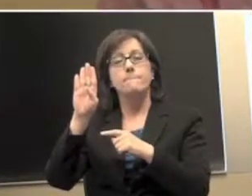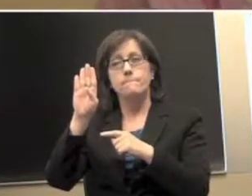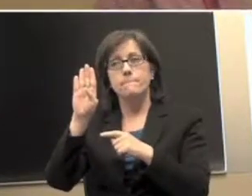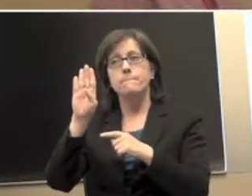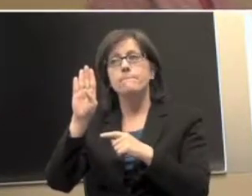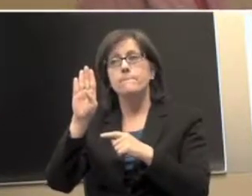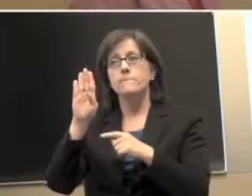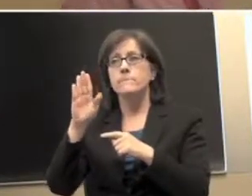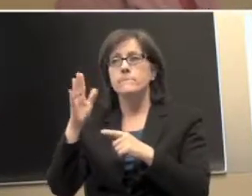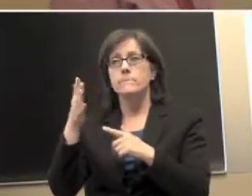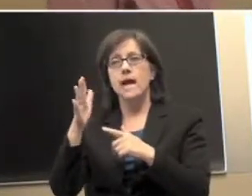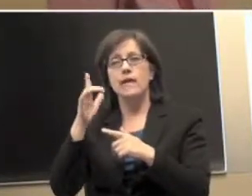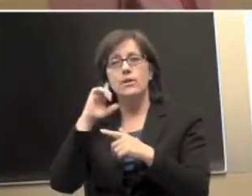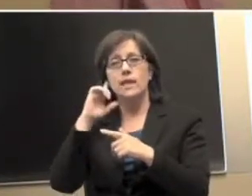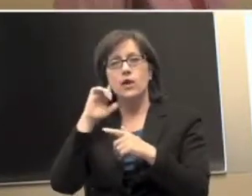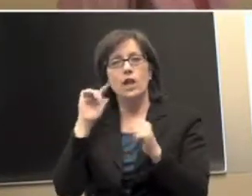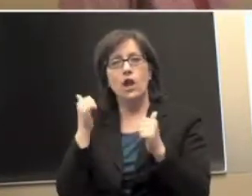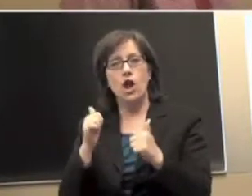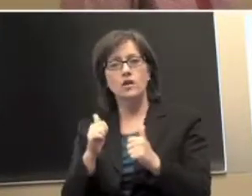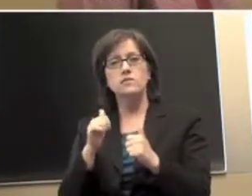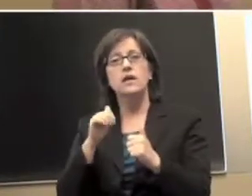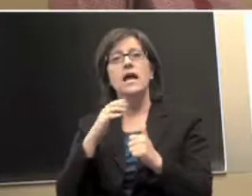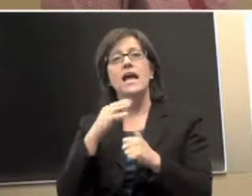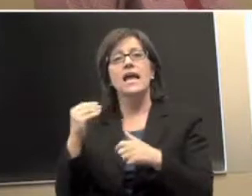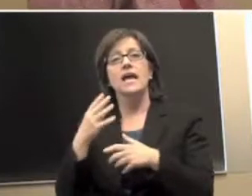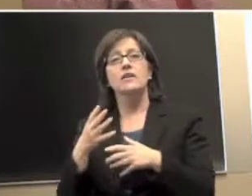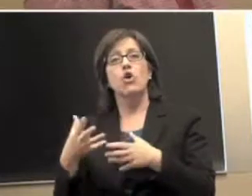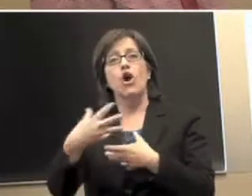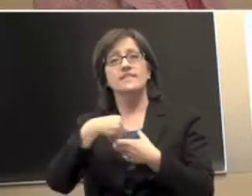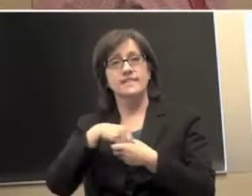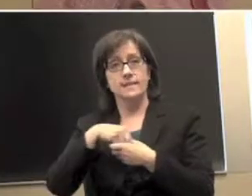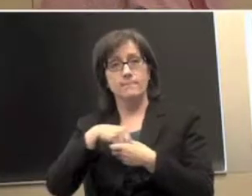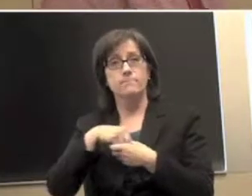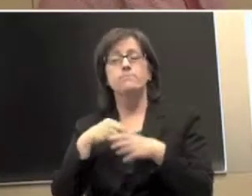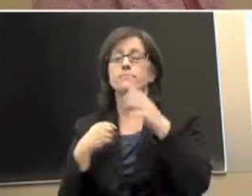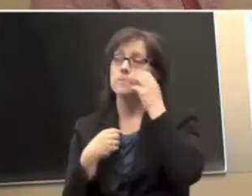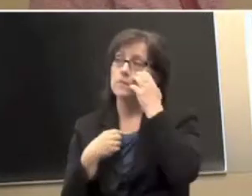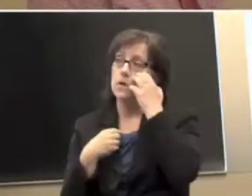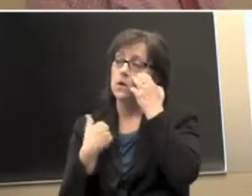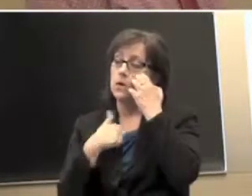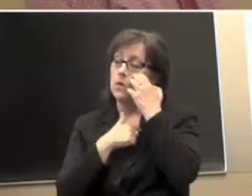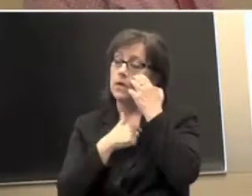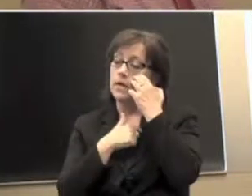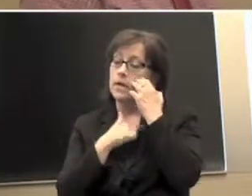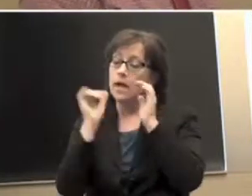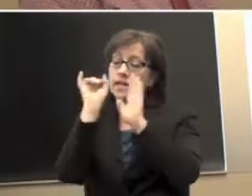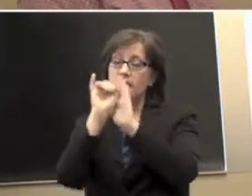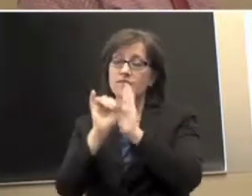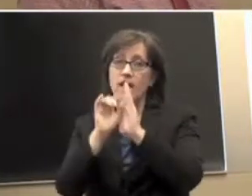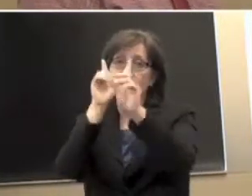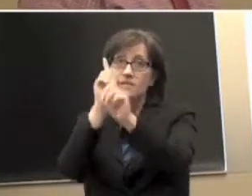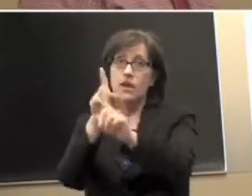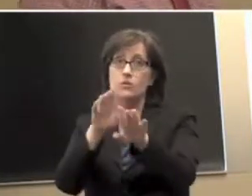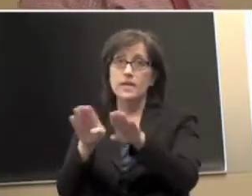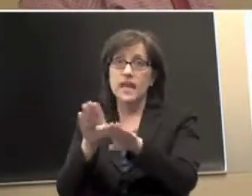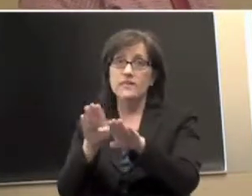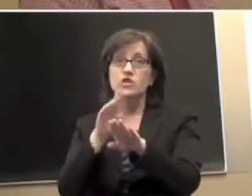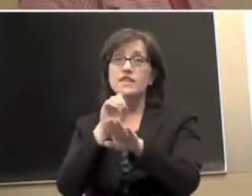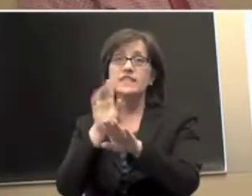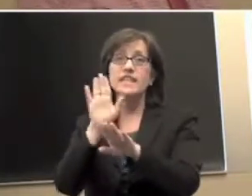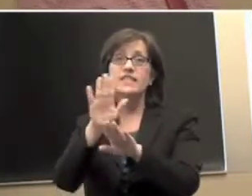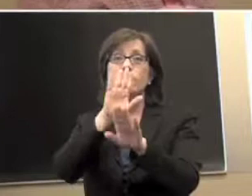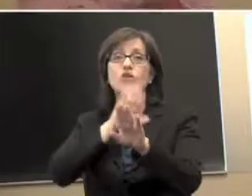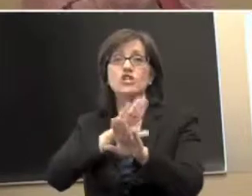He has a moderate hearing loss and autism. We identified his target behavior as his